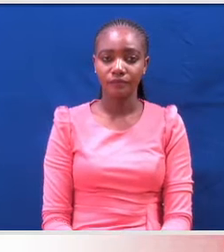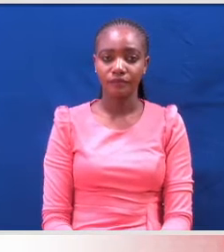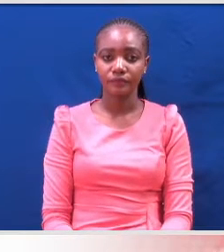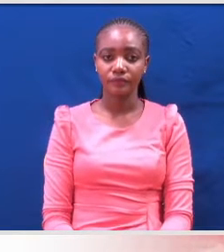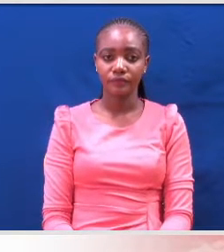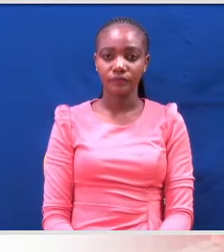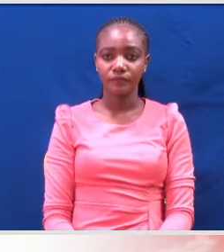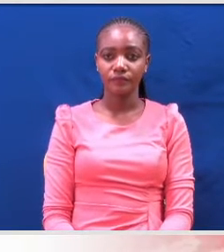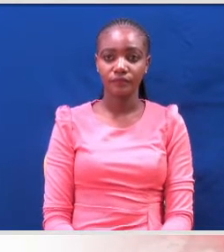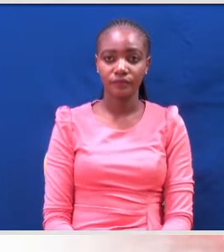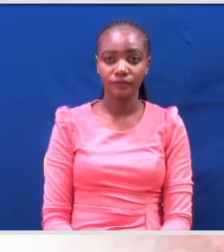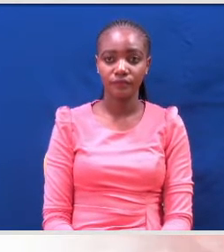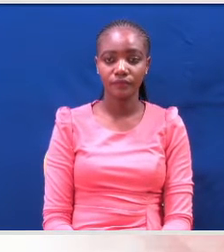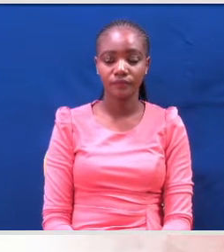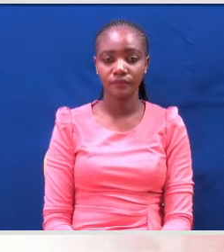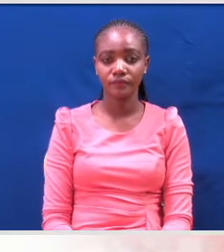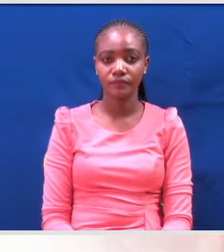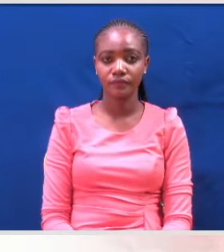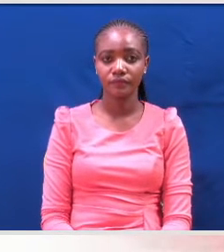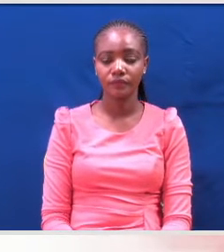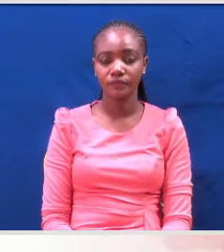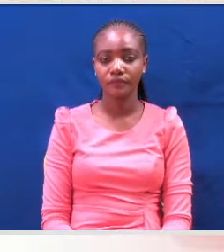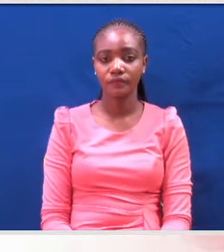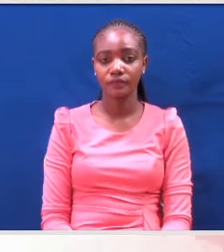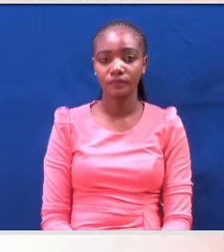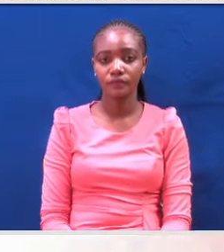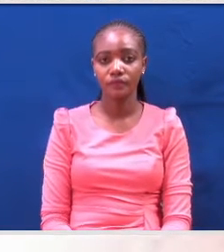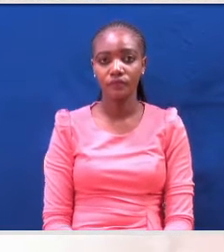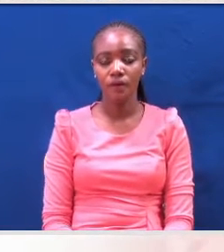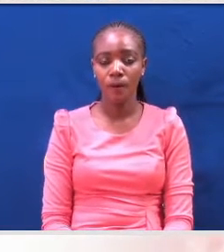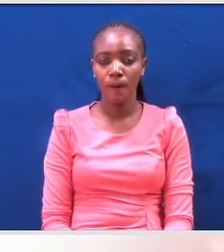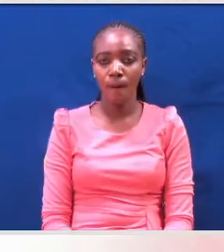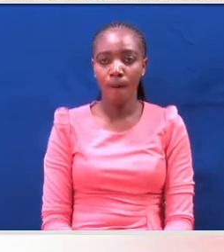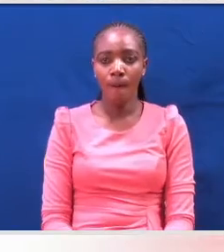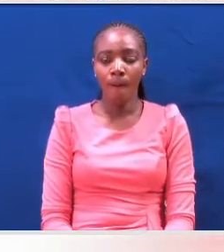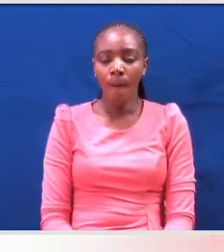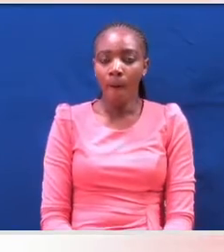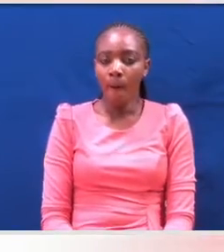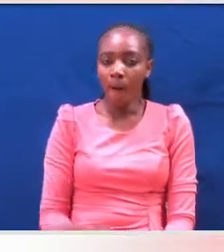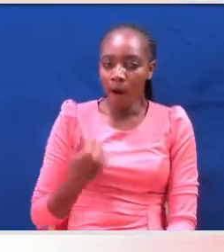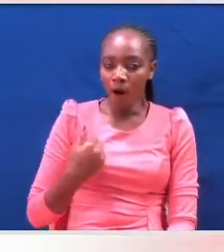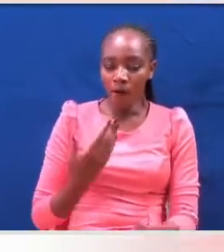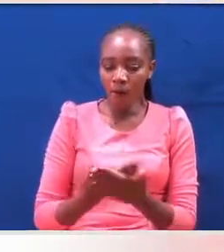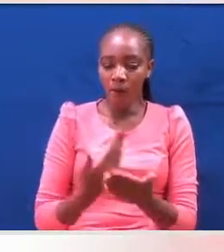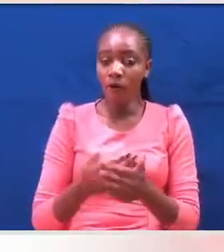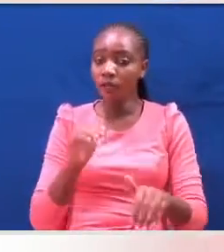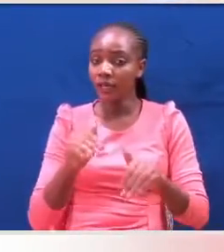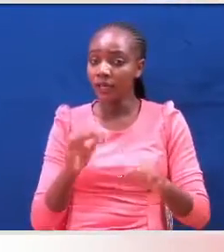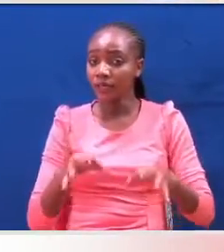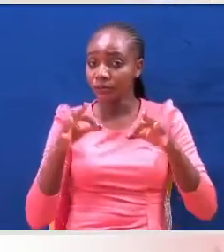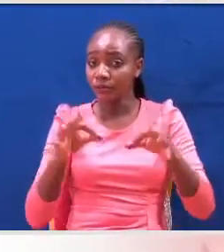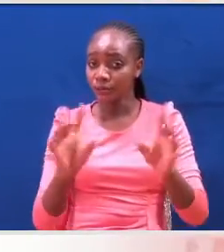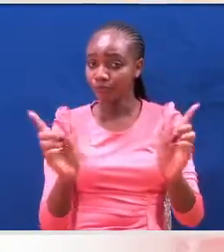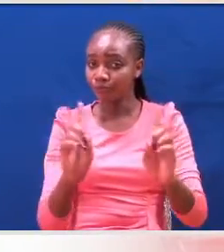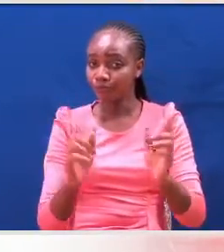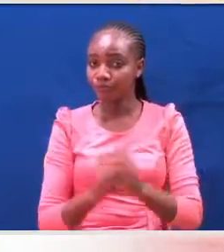of next year's polls, while 32% do. Elections should not be postponed. Even if it's